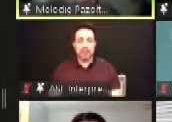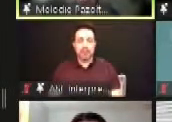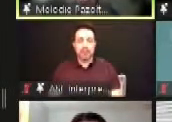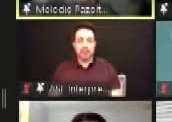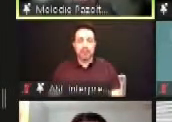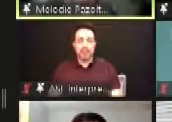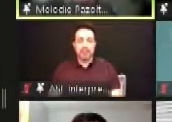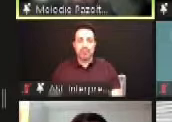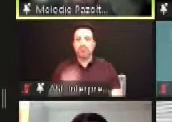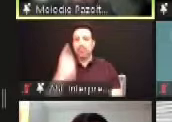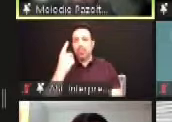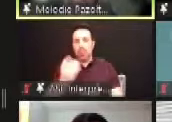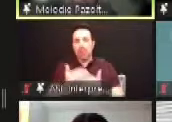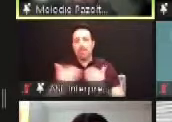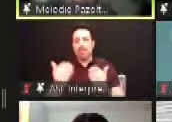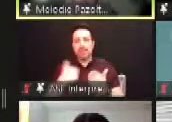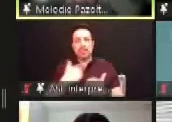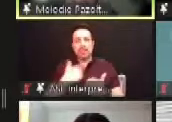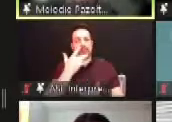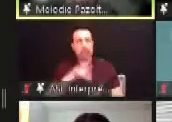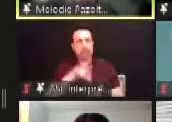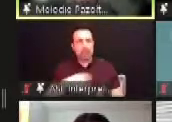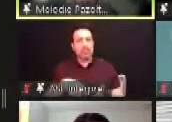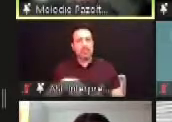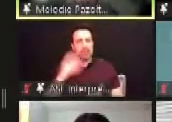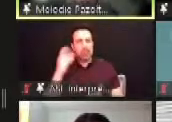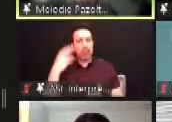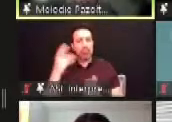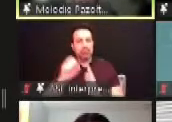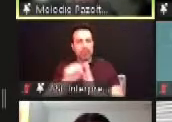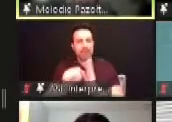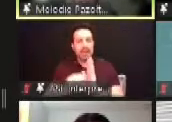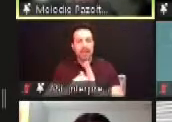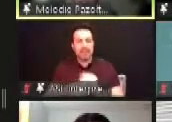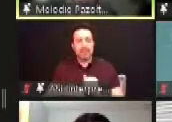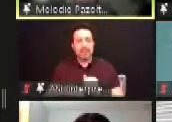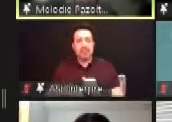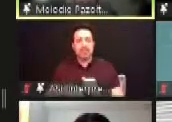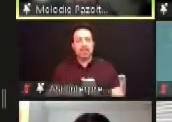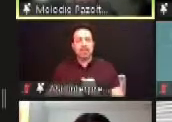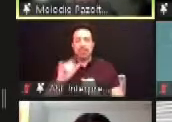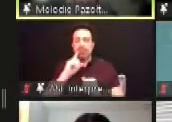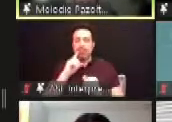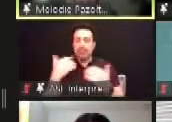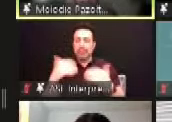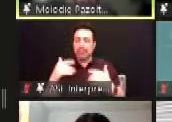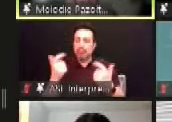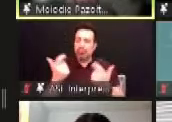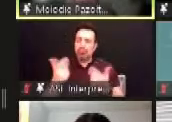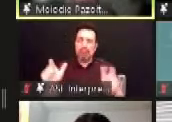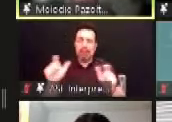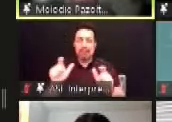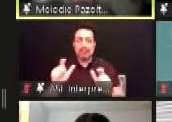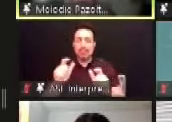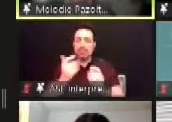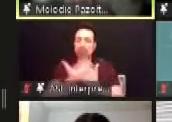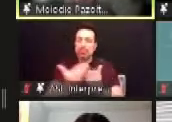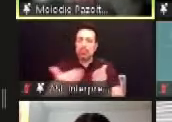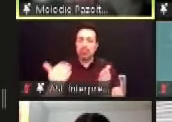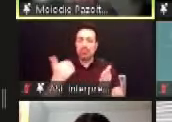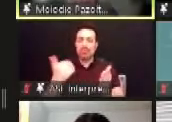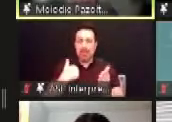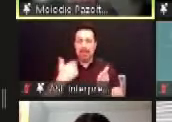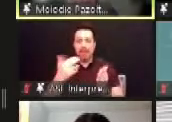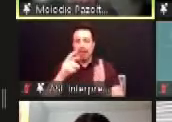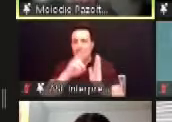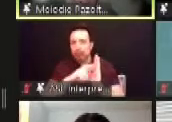One of the things that we're so fortunate in Washington State for is just the tremendous resources we have in